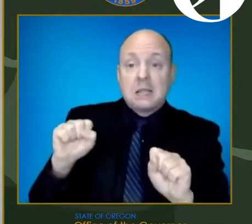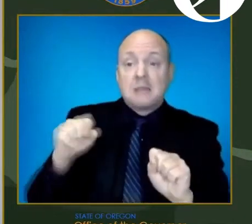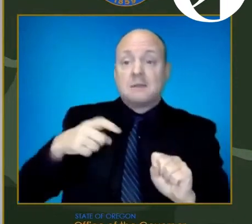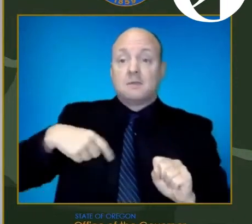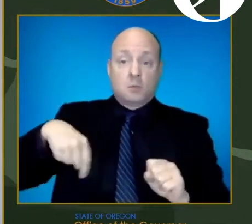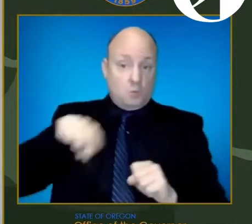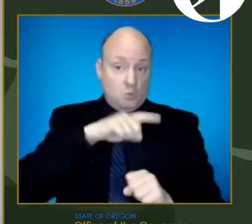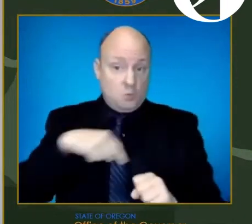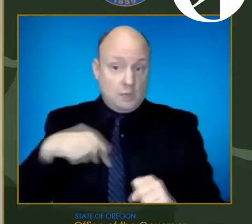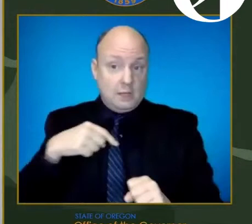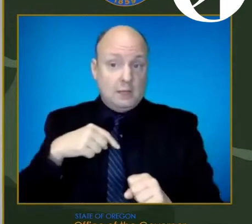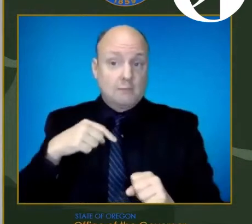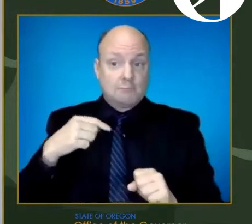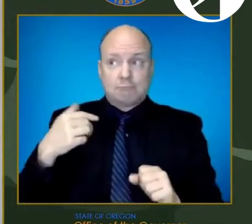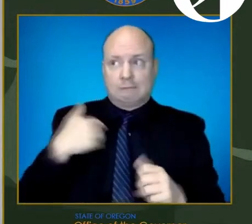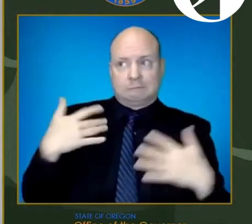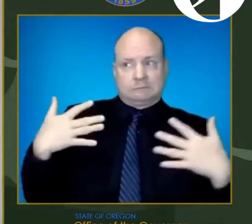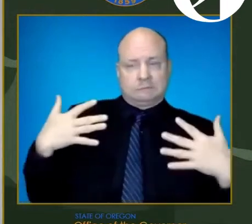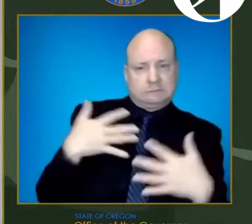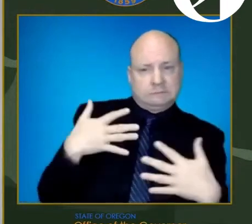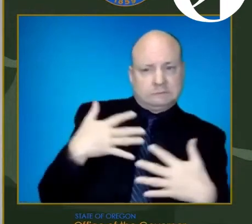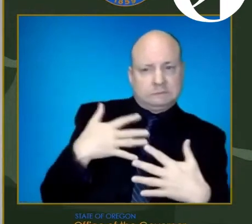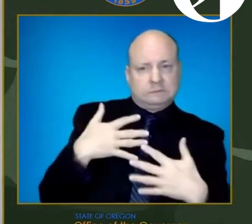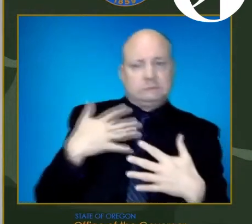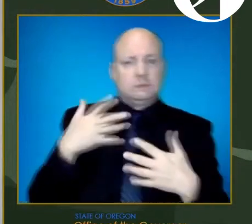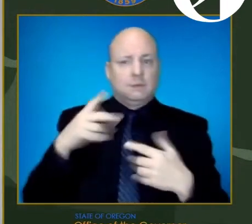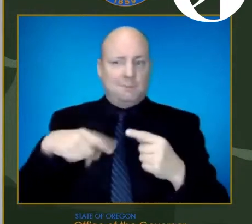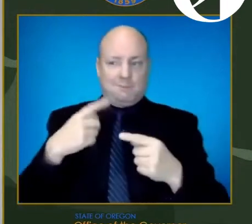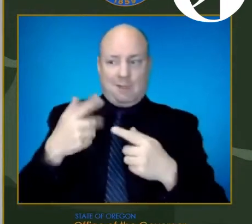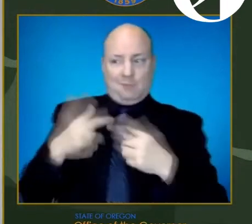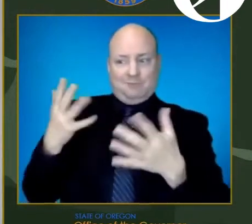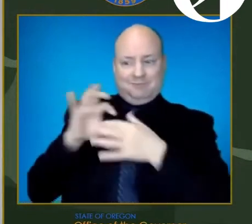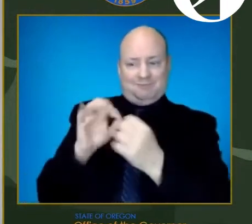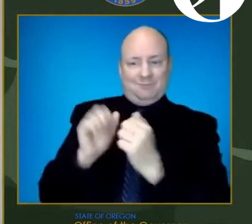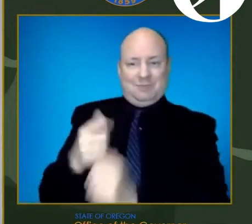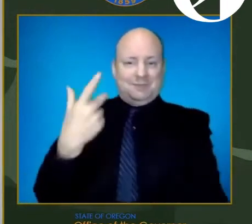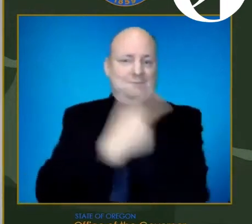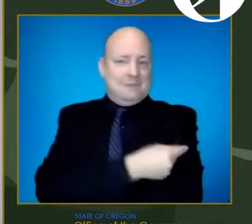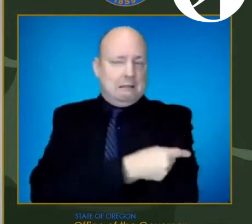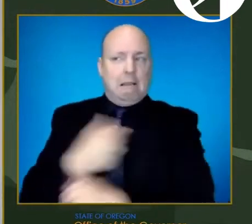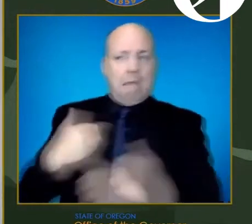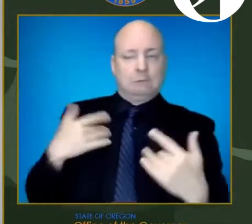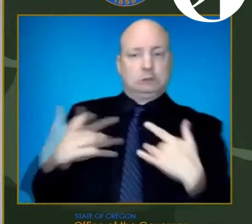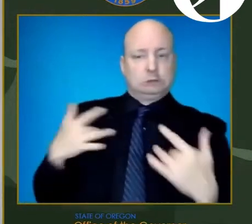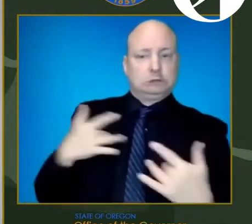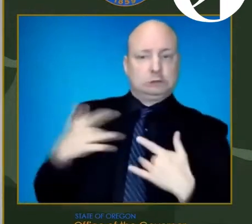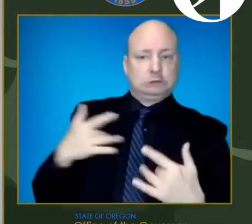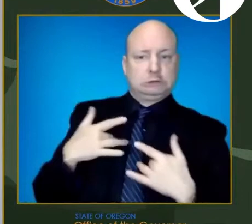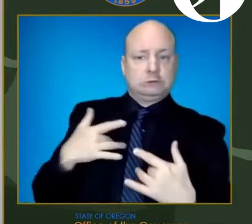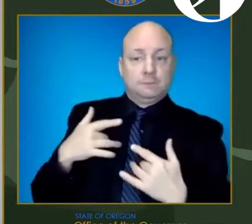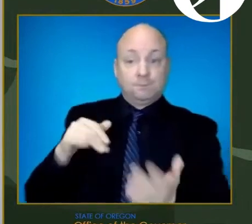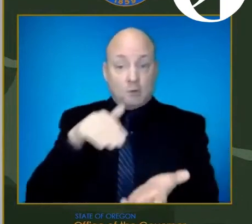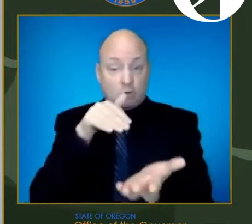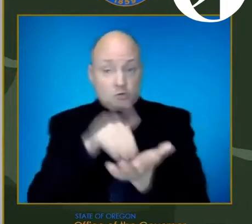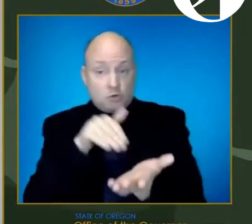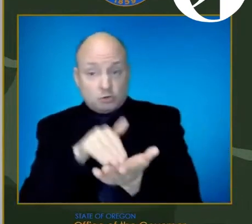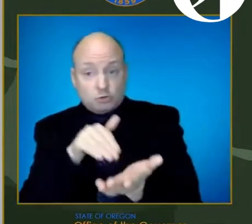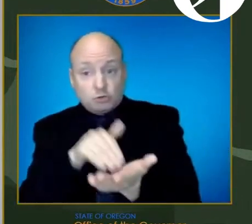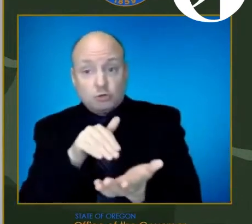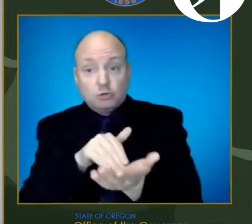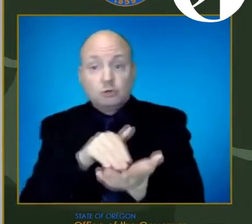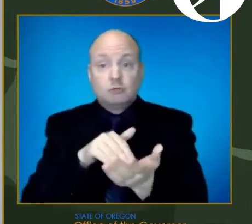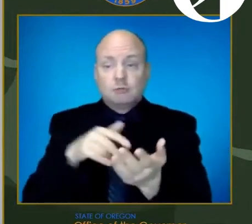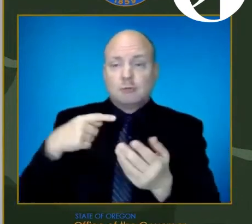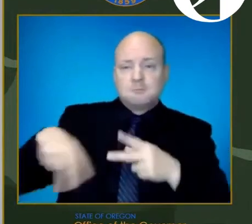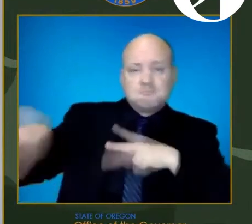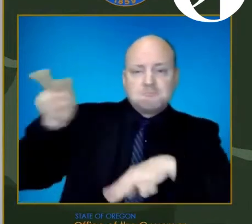anxiety about the vaccine in terms of how safe it is and how fast it was produced. But as pediatricians and as medical providers, we feel